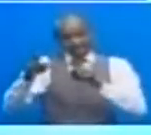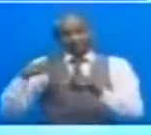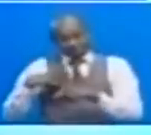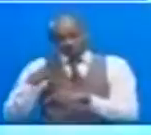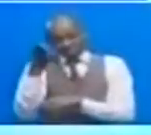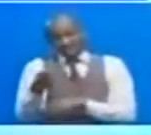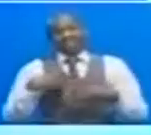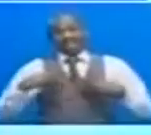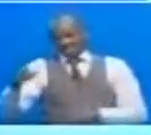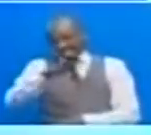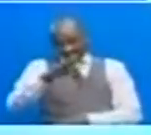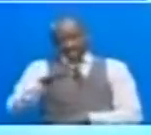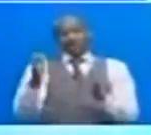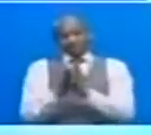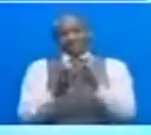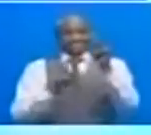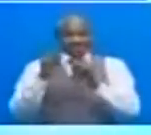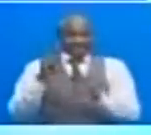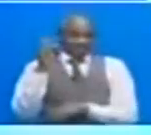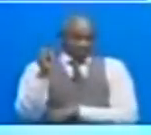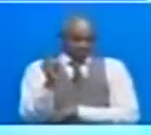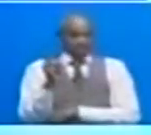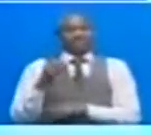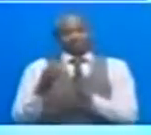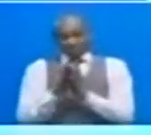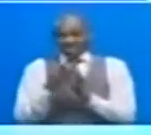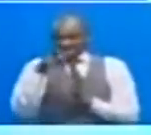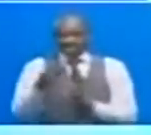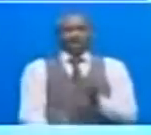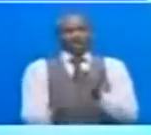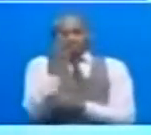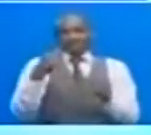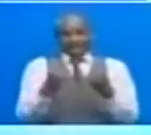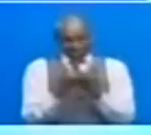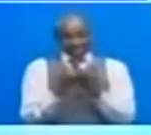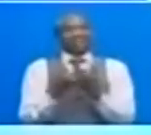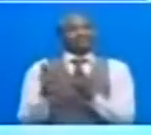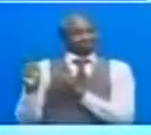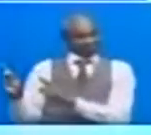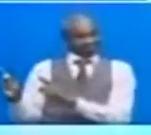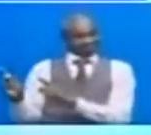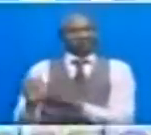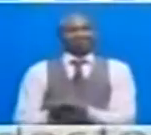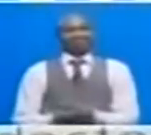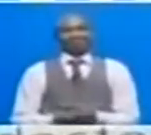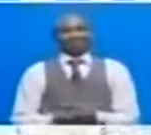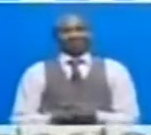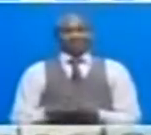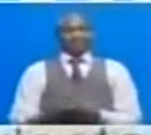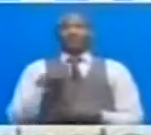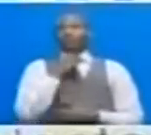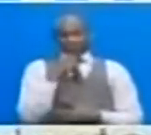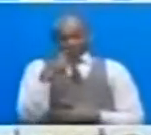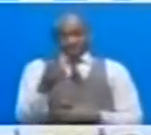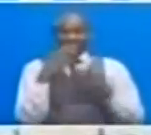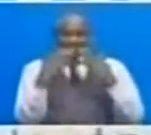stakeholders in the health sector and Safaricom. Michelle Ngele attended the launch of the service. I'd just like to say a huge